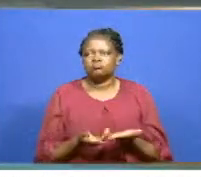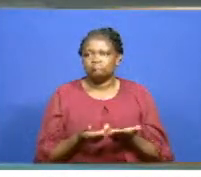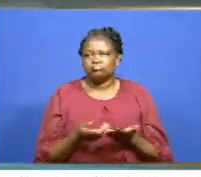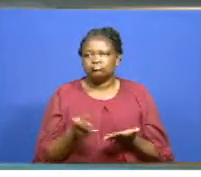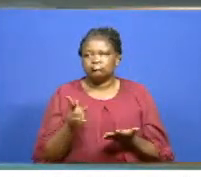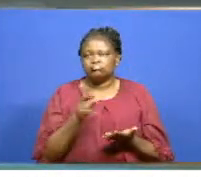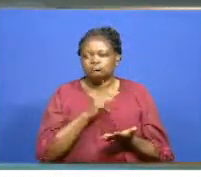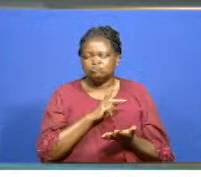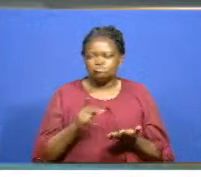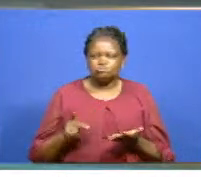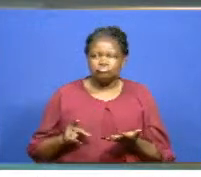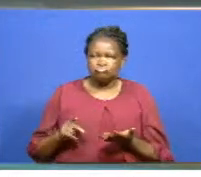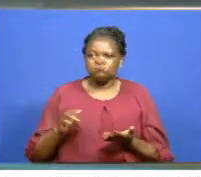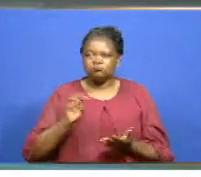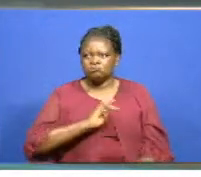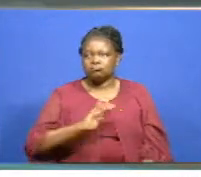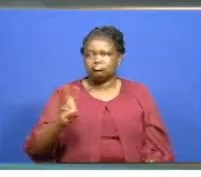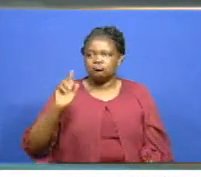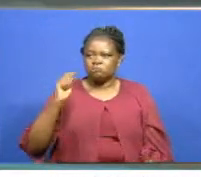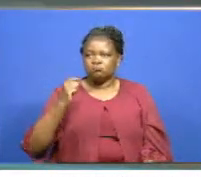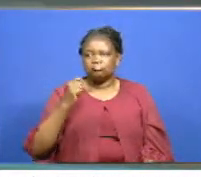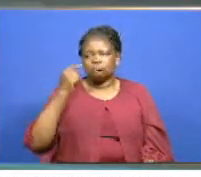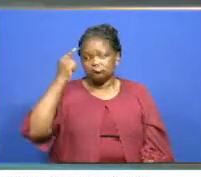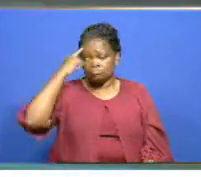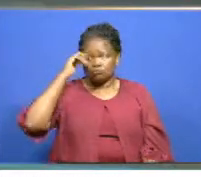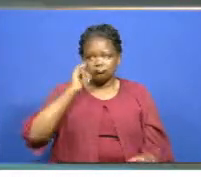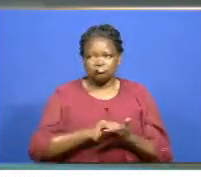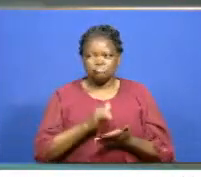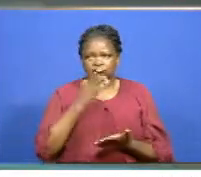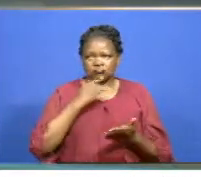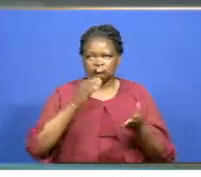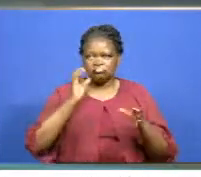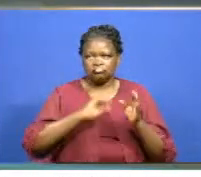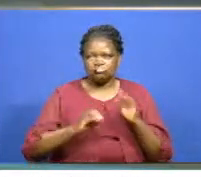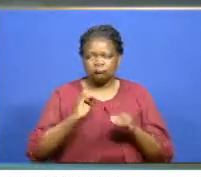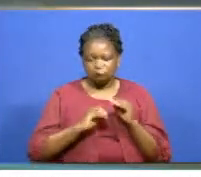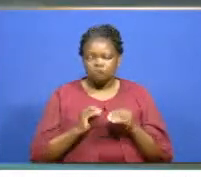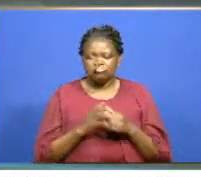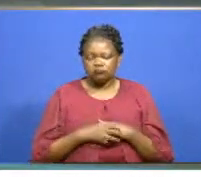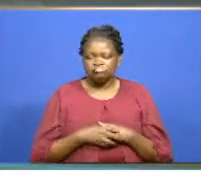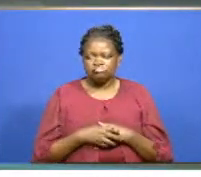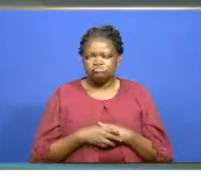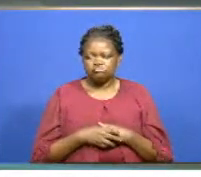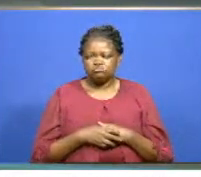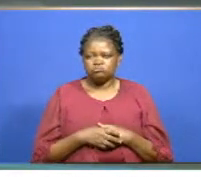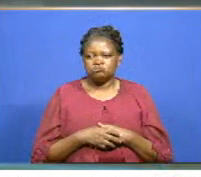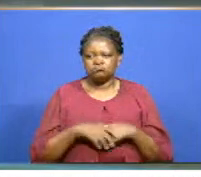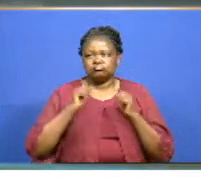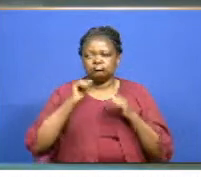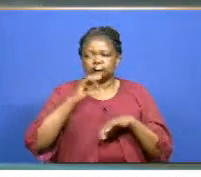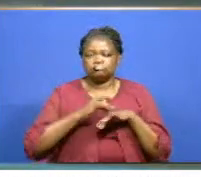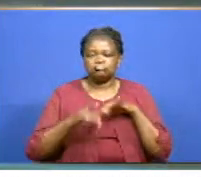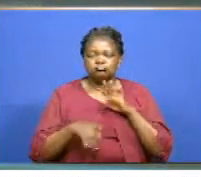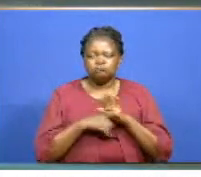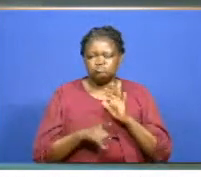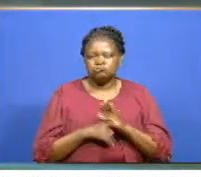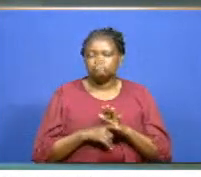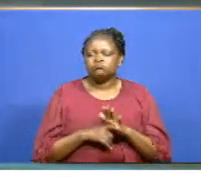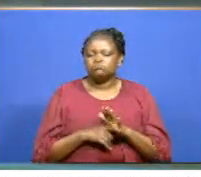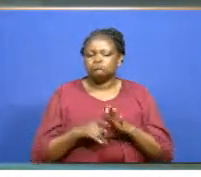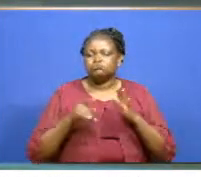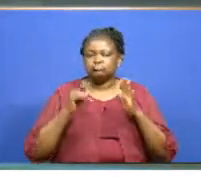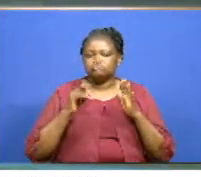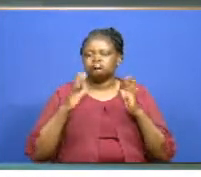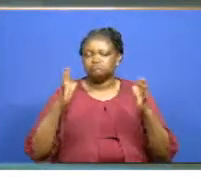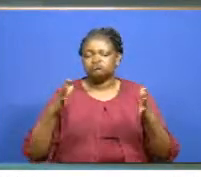kingship of Western Kenya. And I think that is why this election is really at stake on some of the big guys. So we are yet to see how this is going to